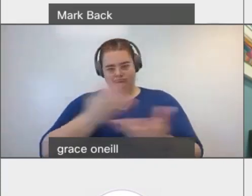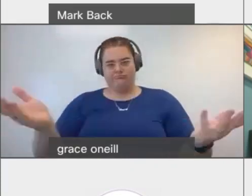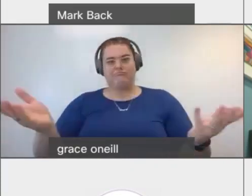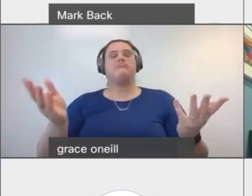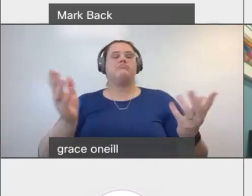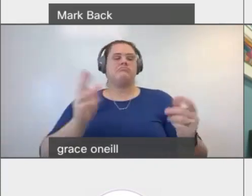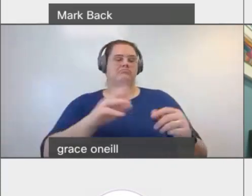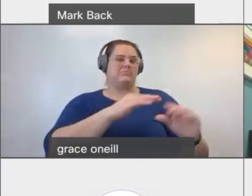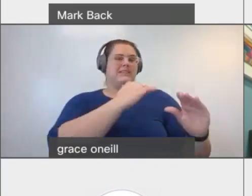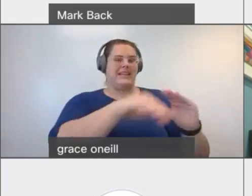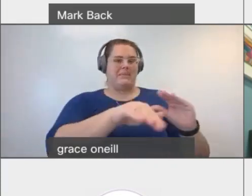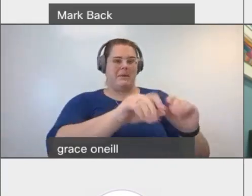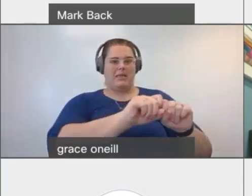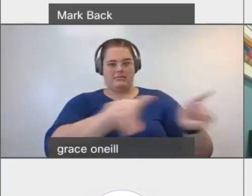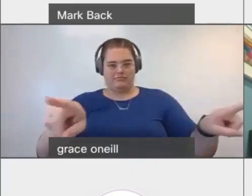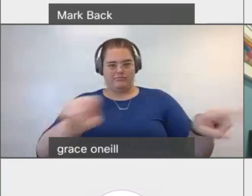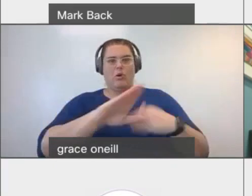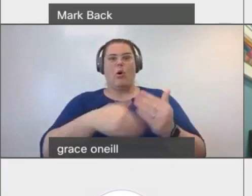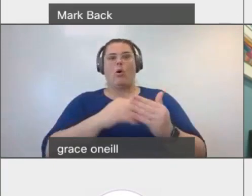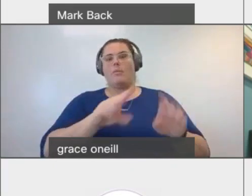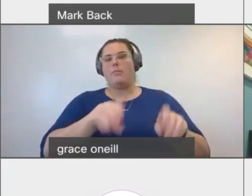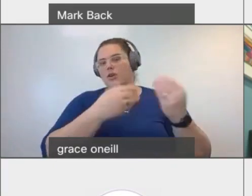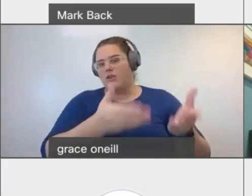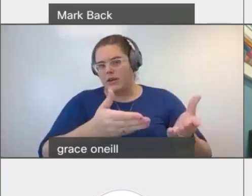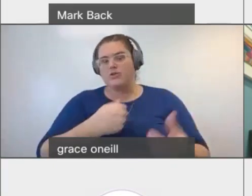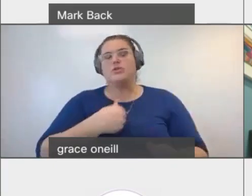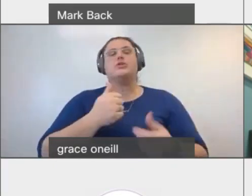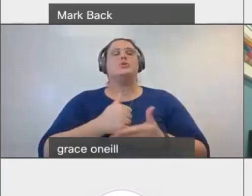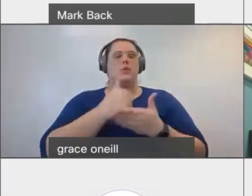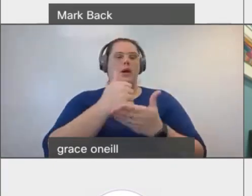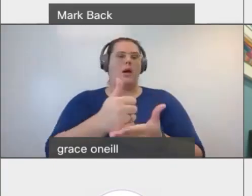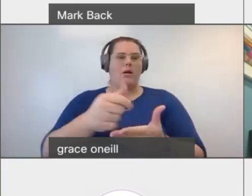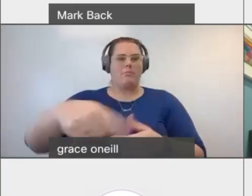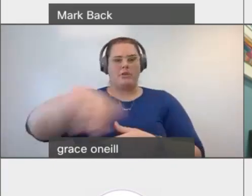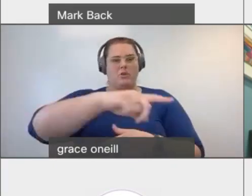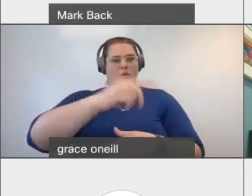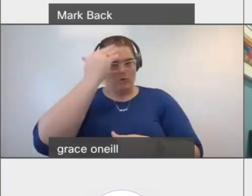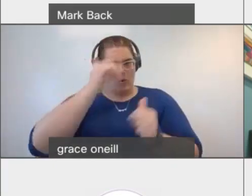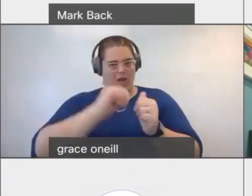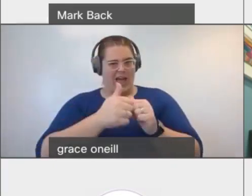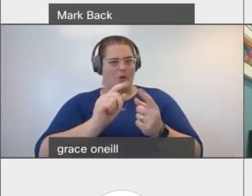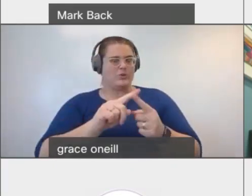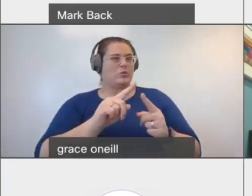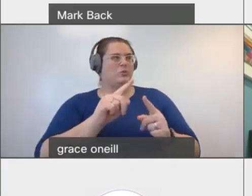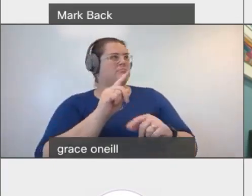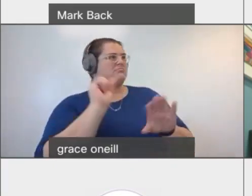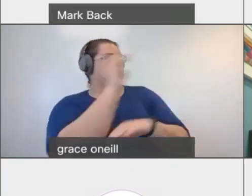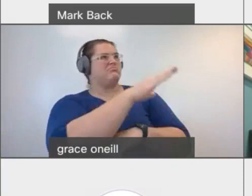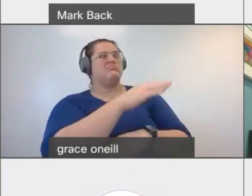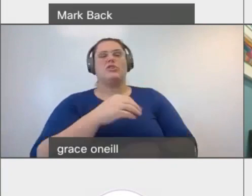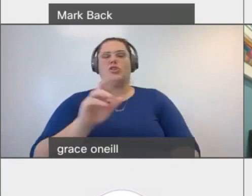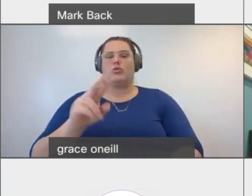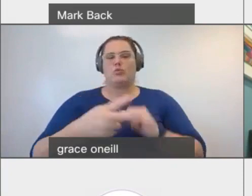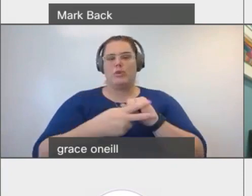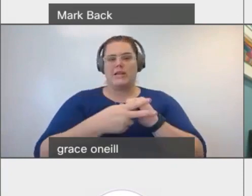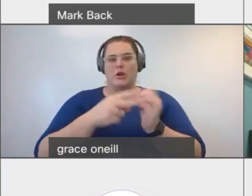the necessary information to submit claims for retainer payments. That transmittal went out this morning.